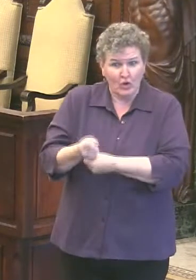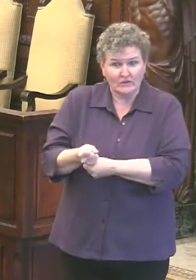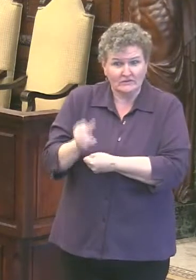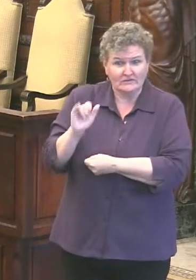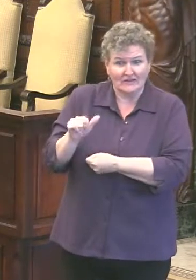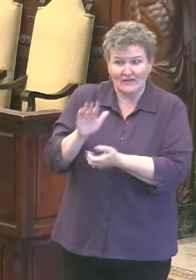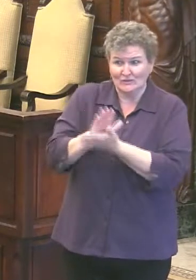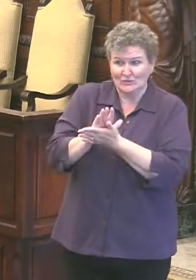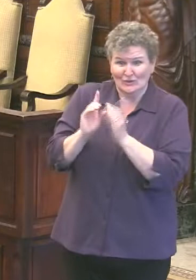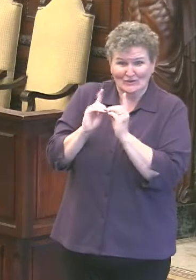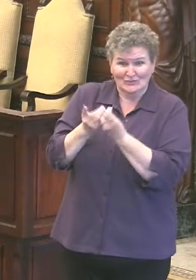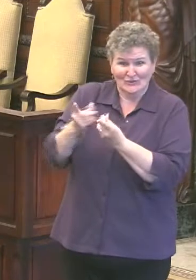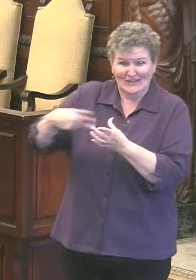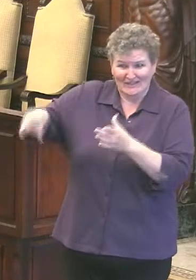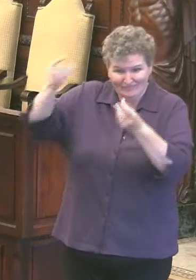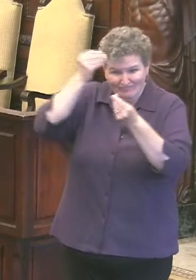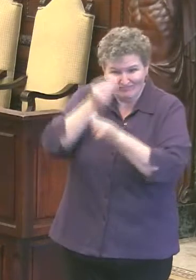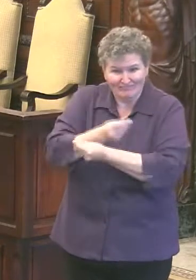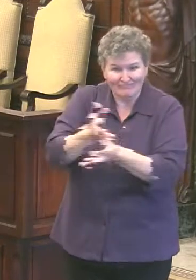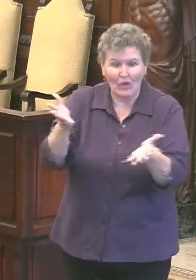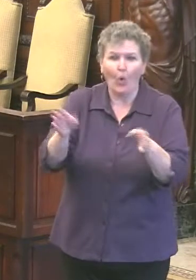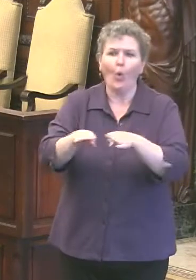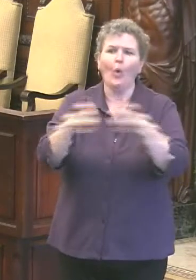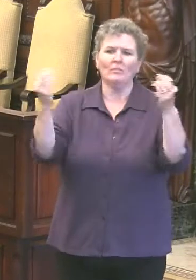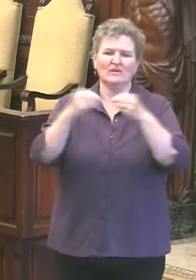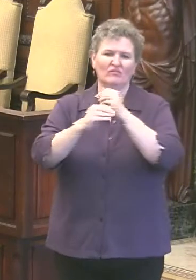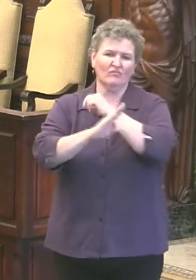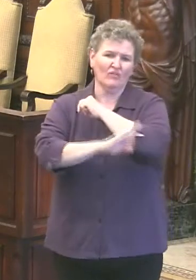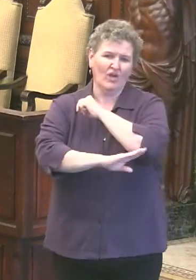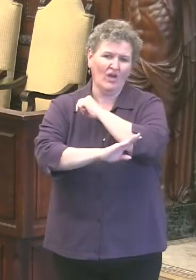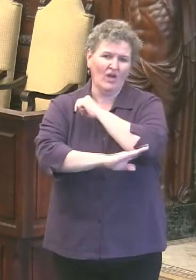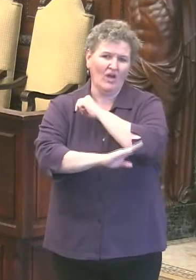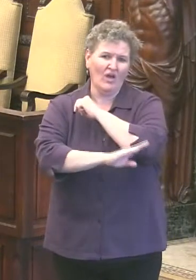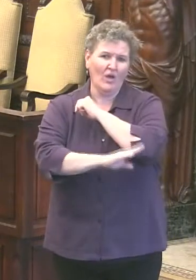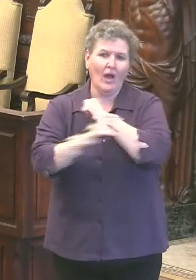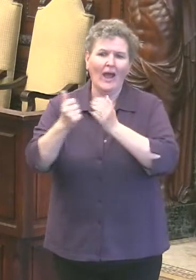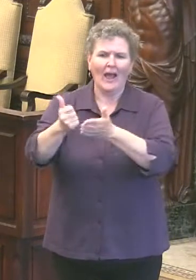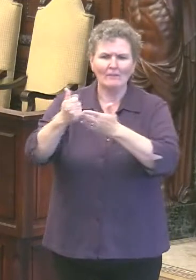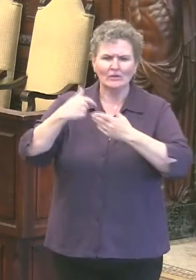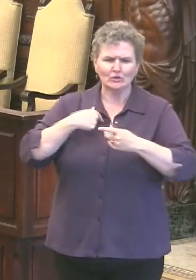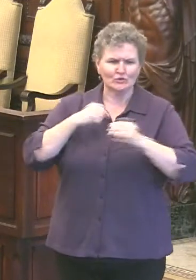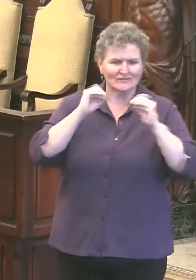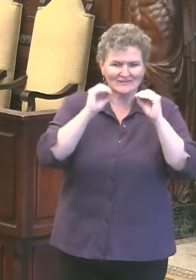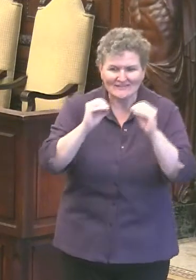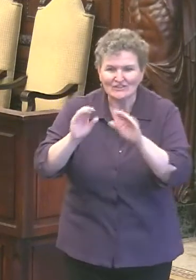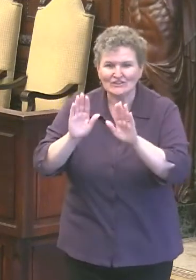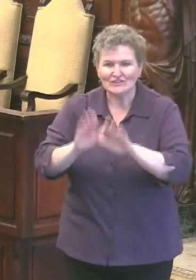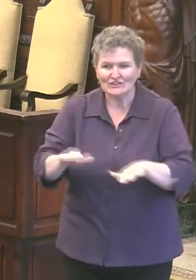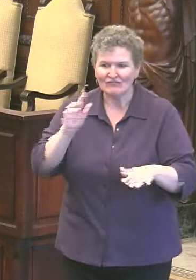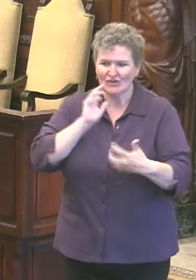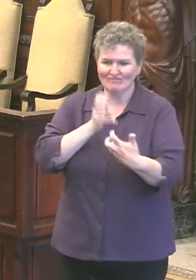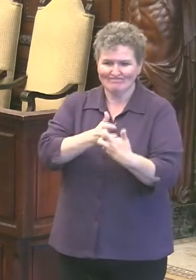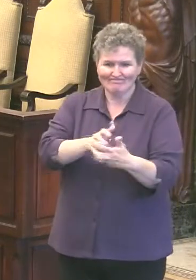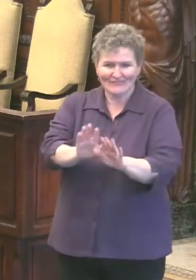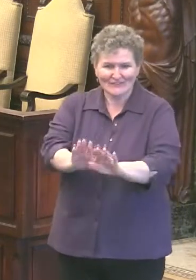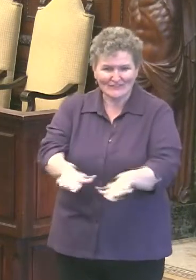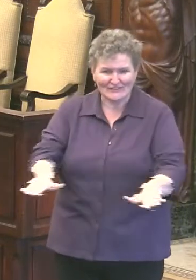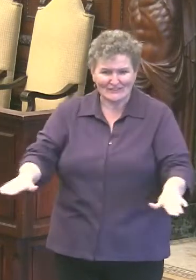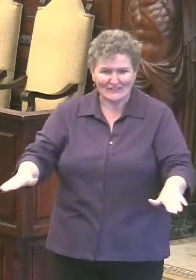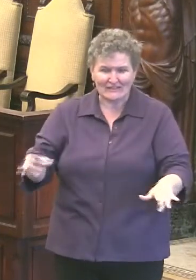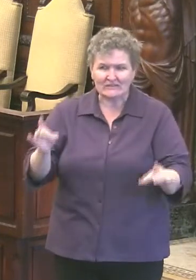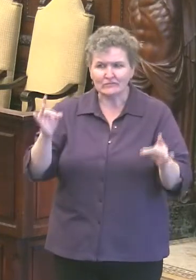this month that will go far toward meeting the educational needs of our children in the midst of these very difficult